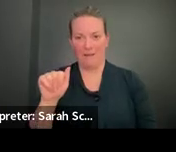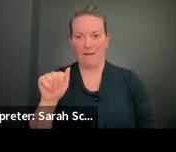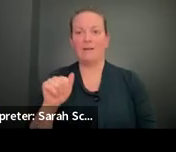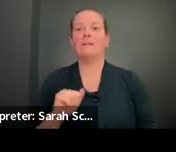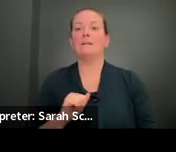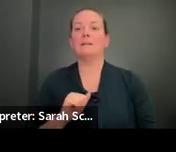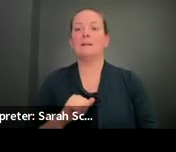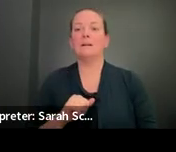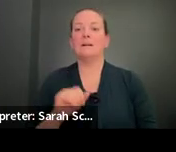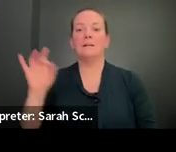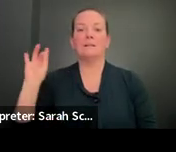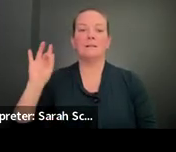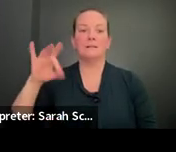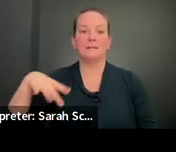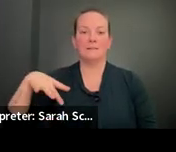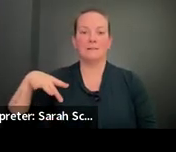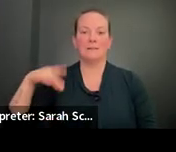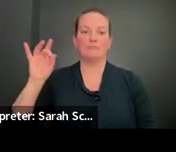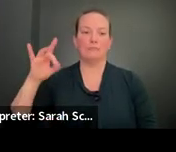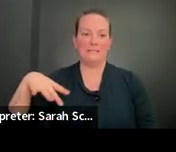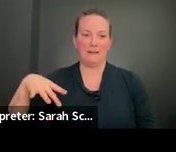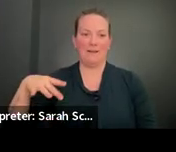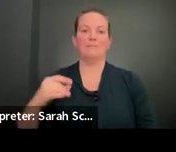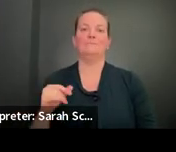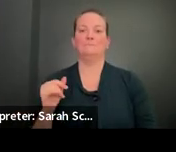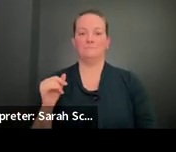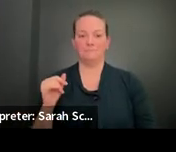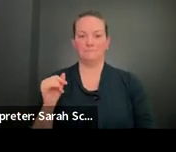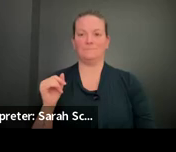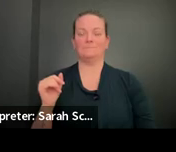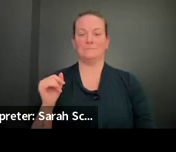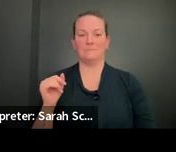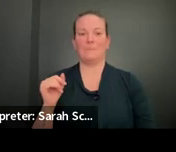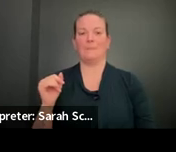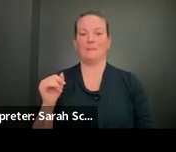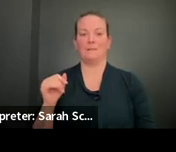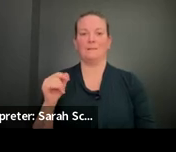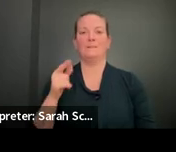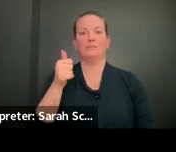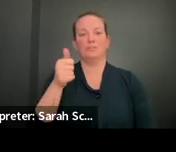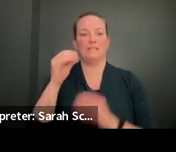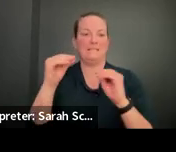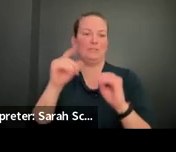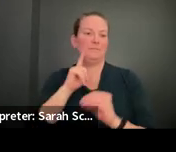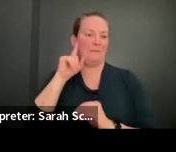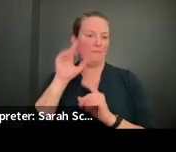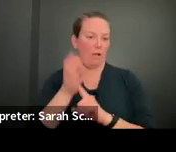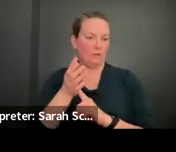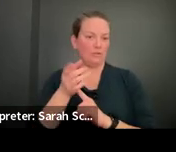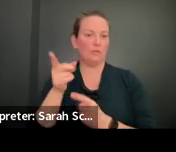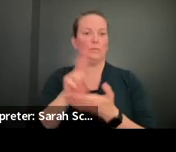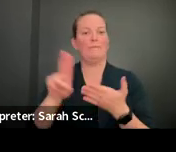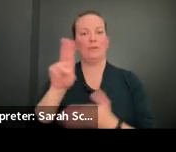her sign name, and she teaches deaf culture at the University